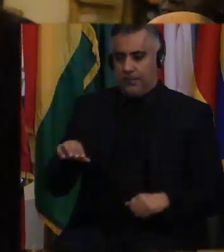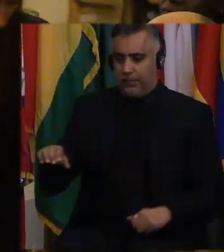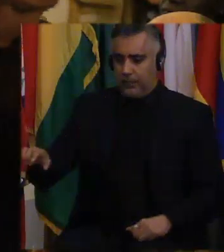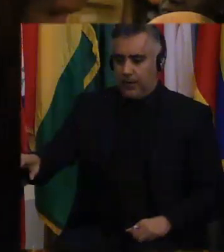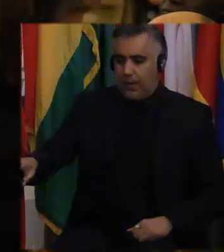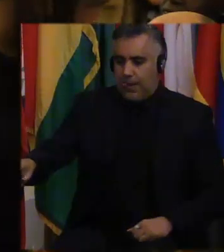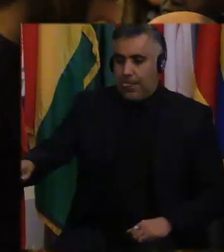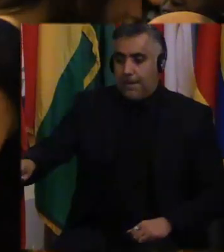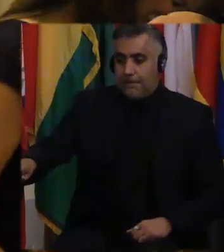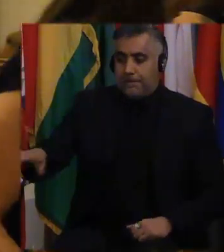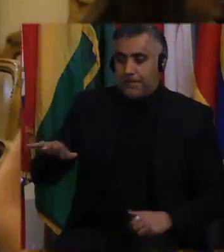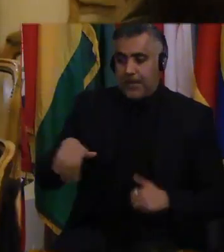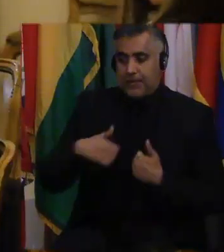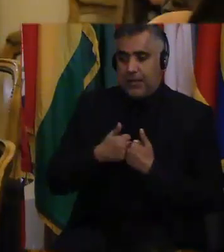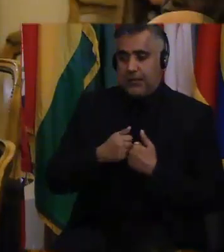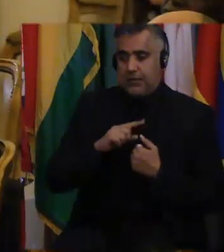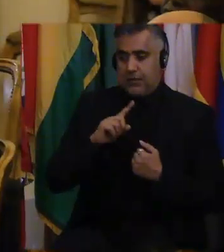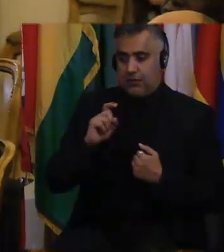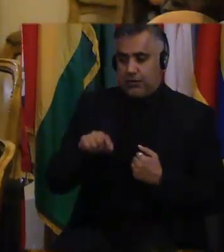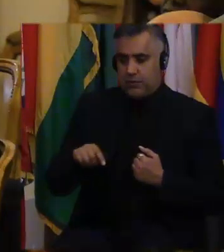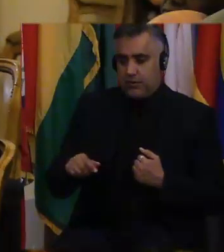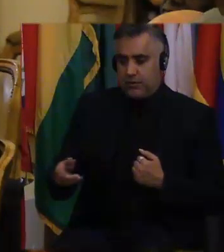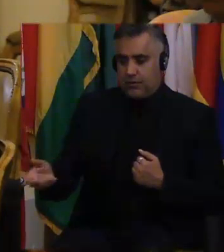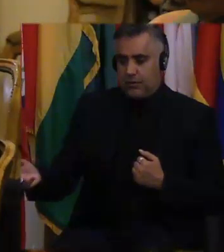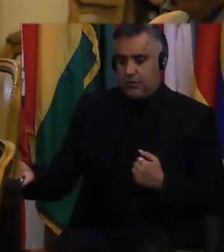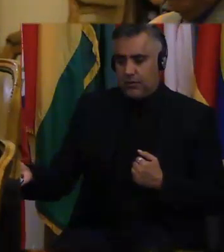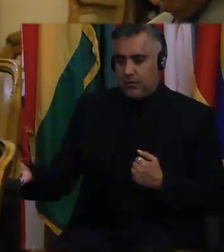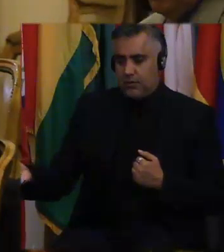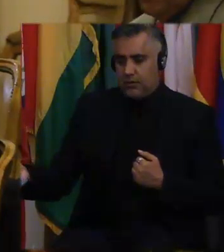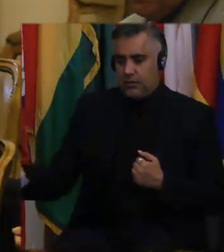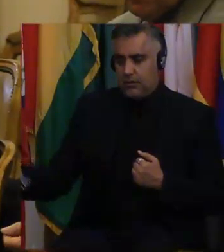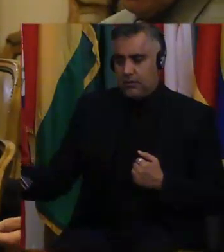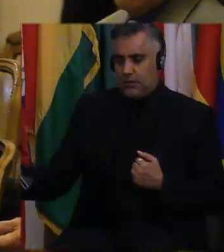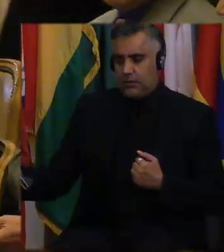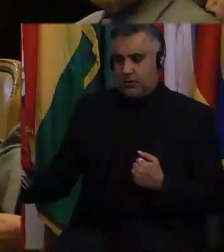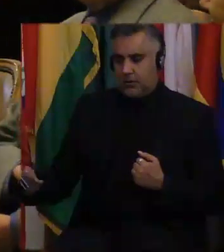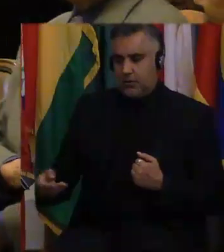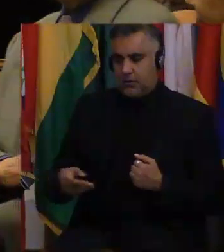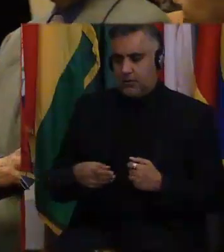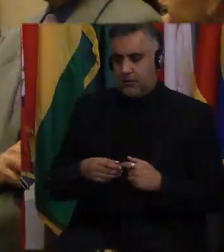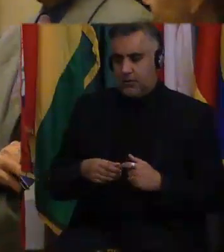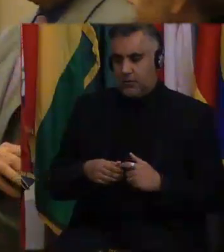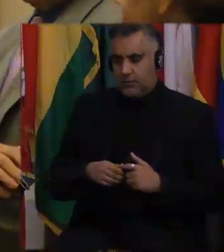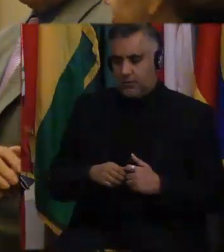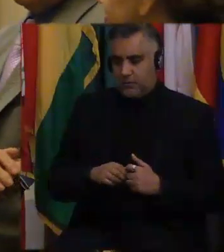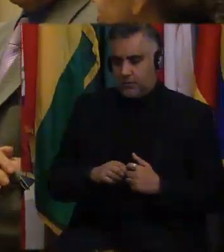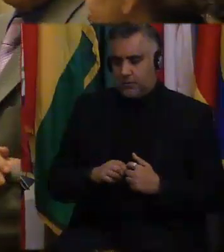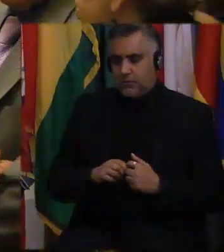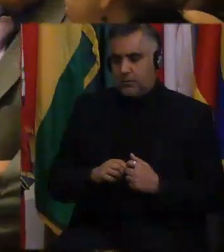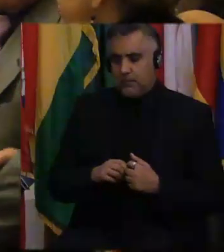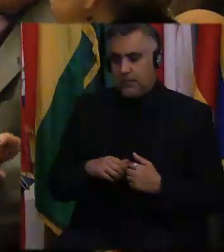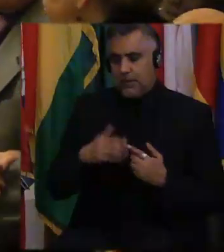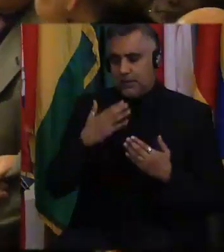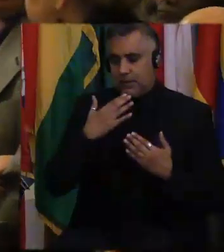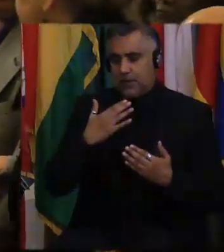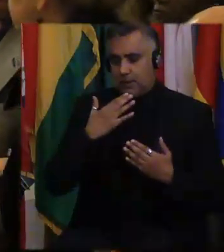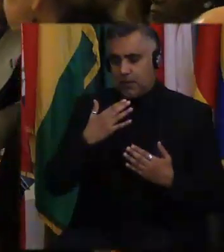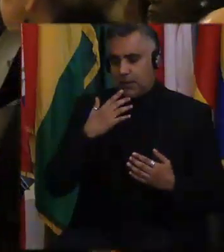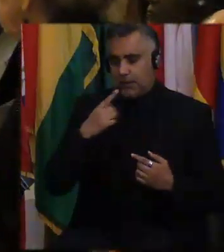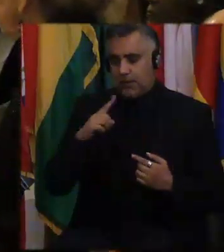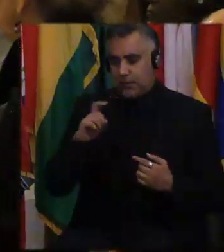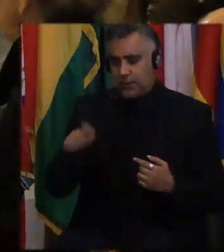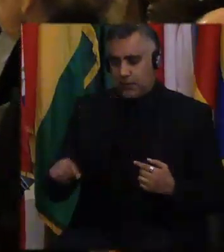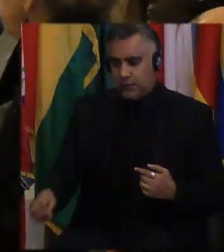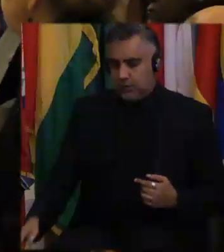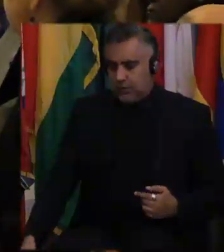Okay, thank you. That's a challenging question and extremely interesting. Dubravka, would you like to launch in? Thank you. Thank you for this question.